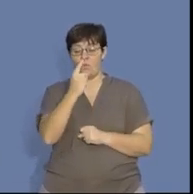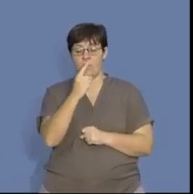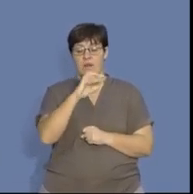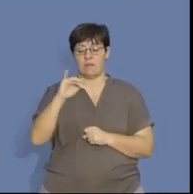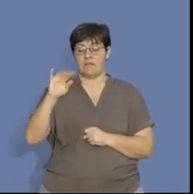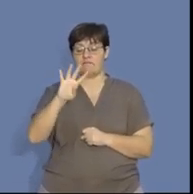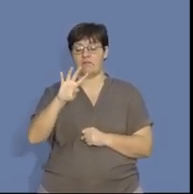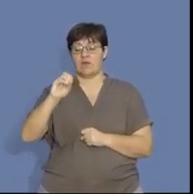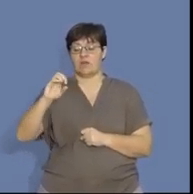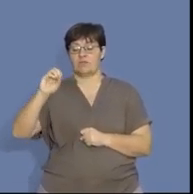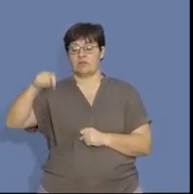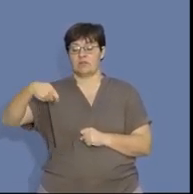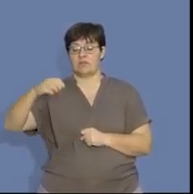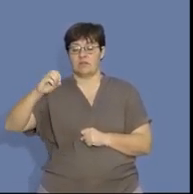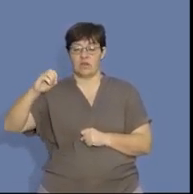year,